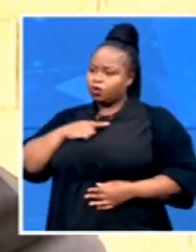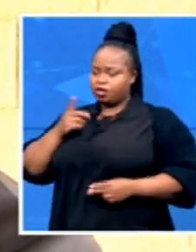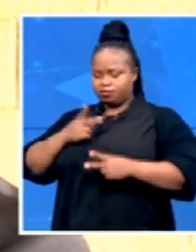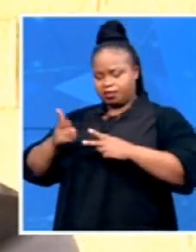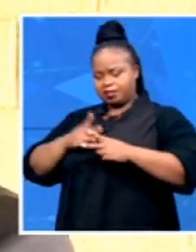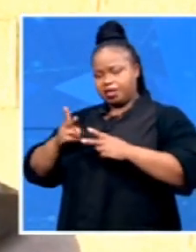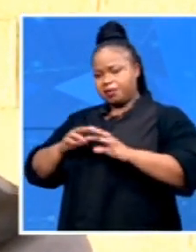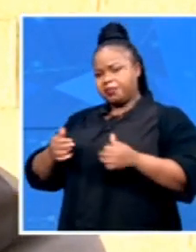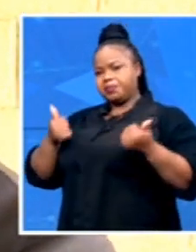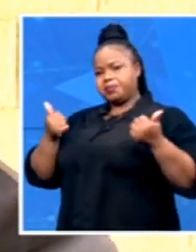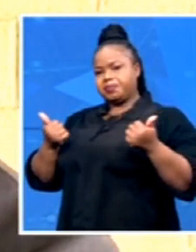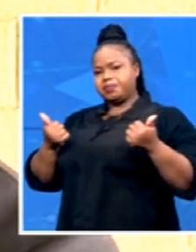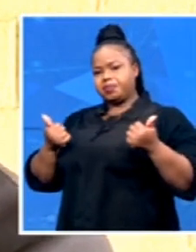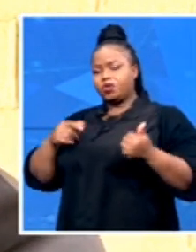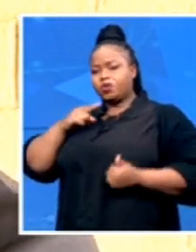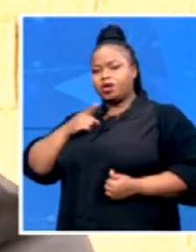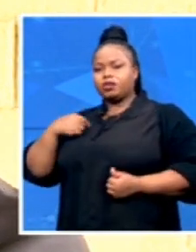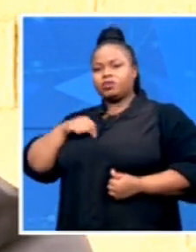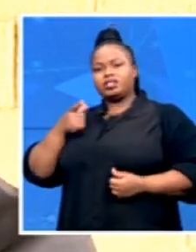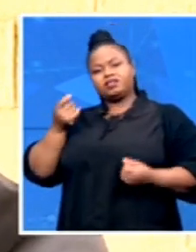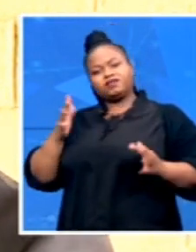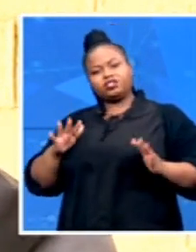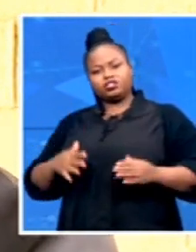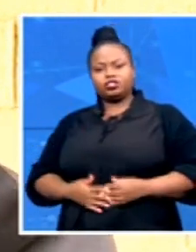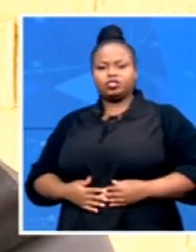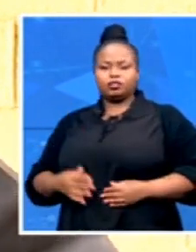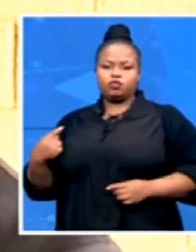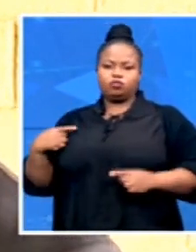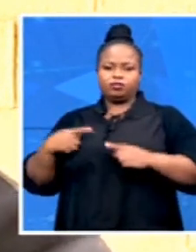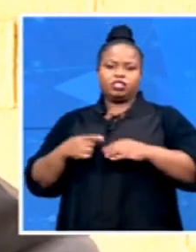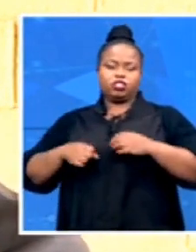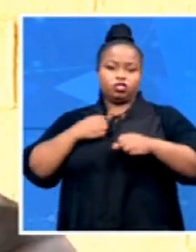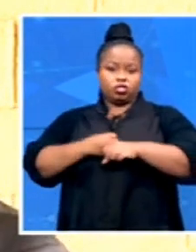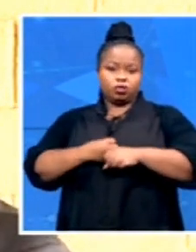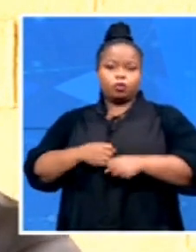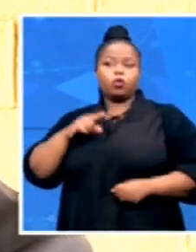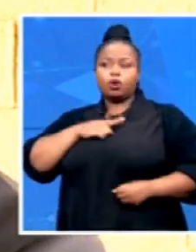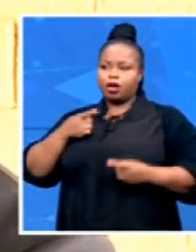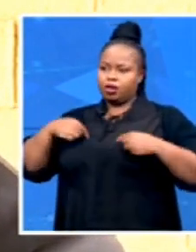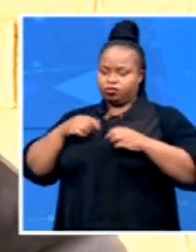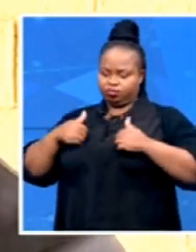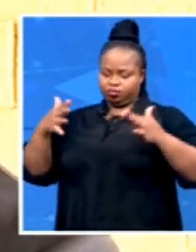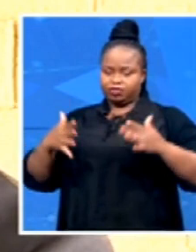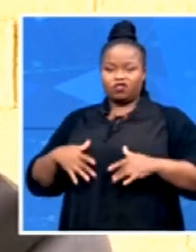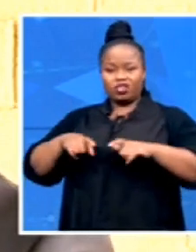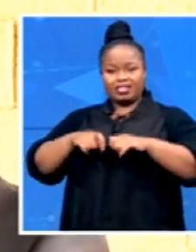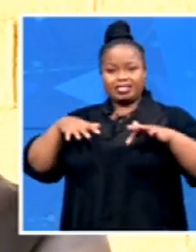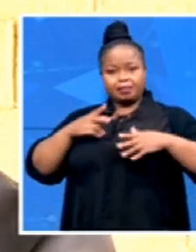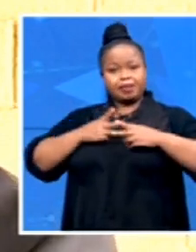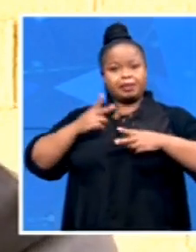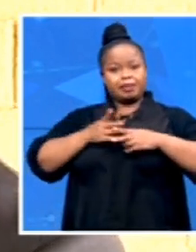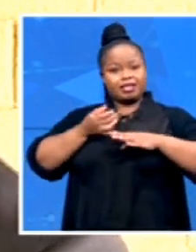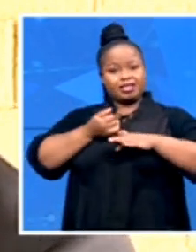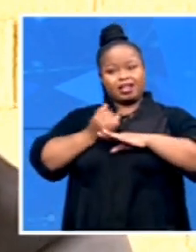undertaking throughout the year. We actually started to prepare for these exams as early as last year. Immediately after we